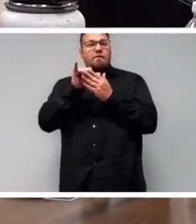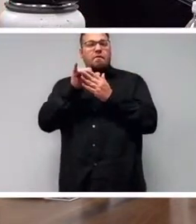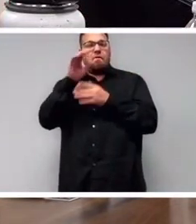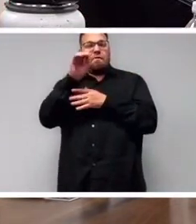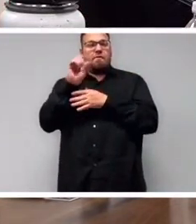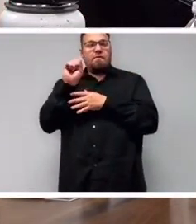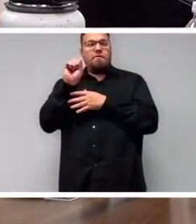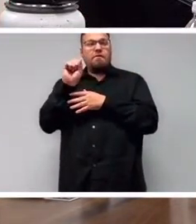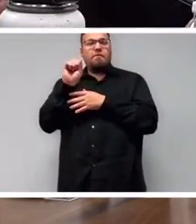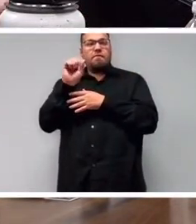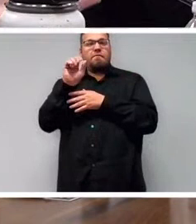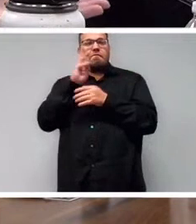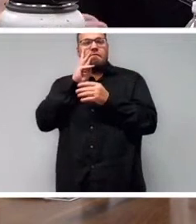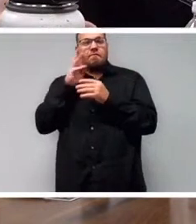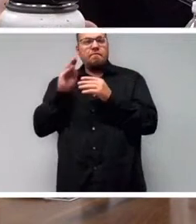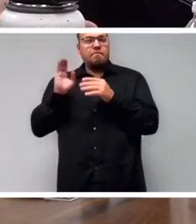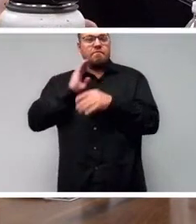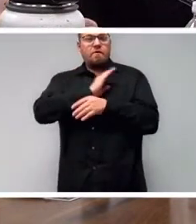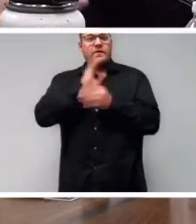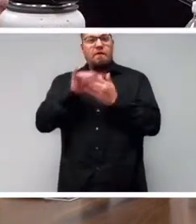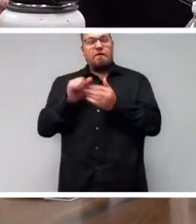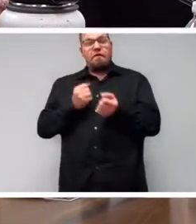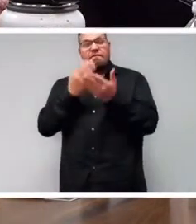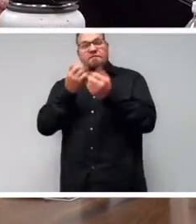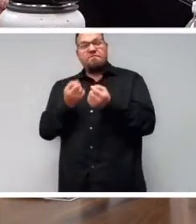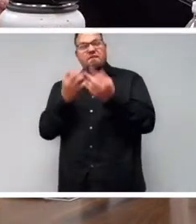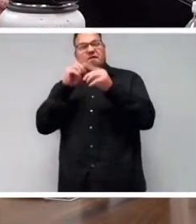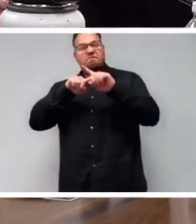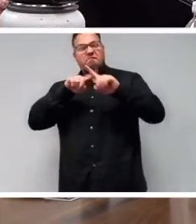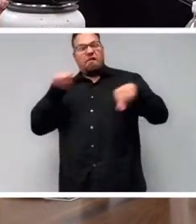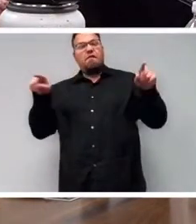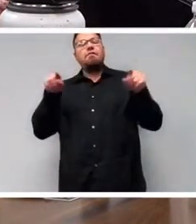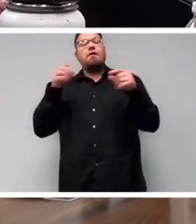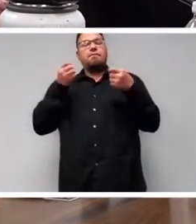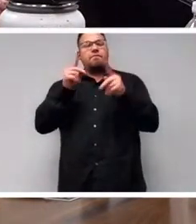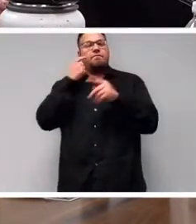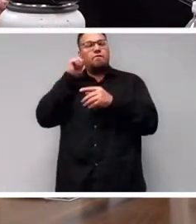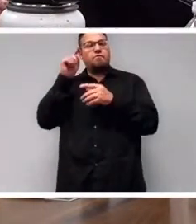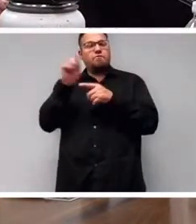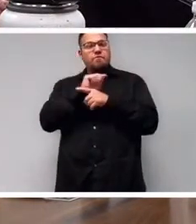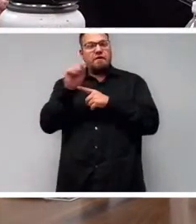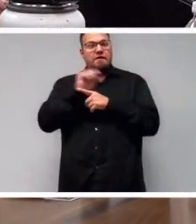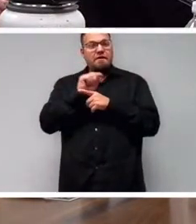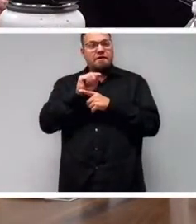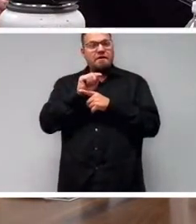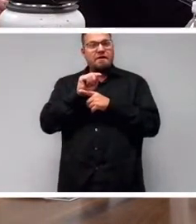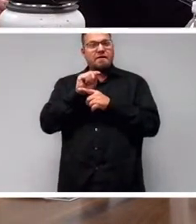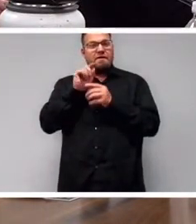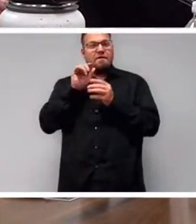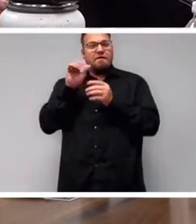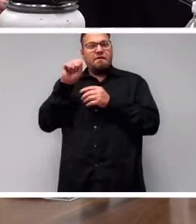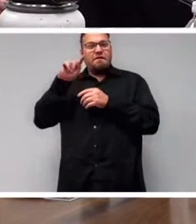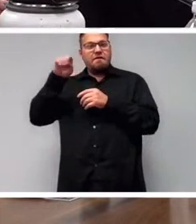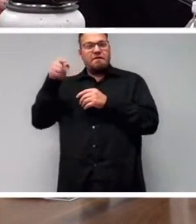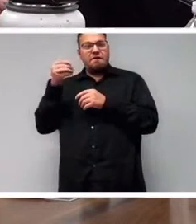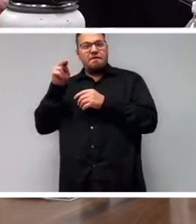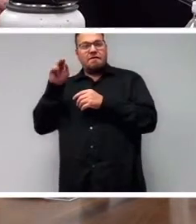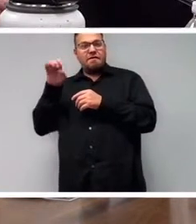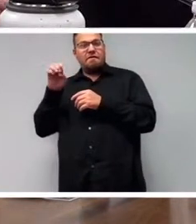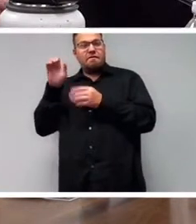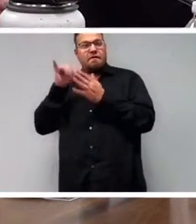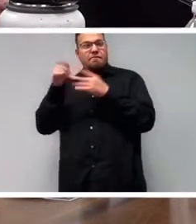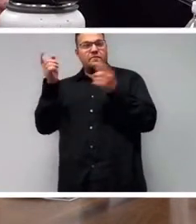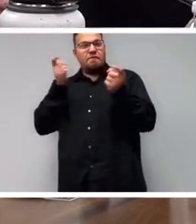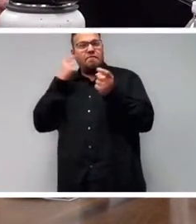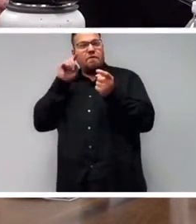partnership with Marion County offers all kinds of opportunities for training. And Deputy Garrett Olson, who runs that program for Marion County, is